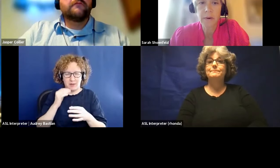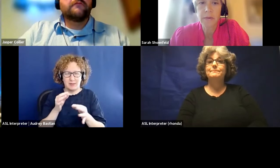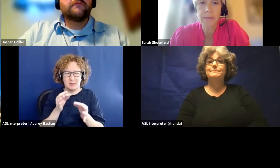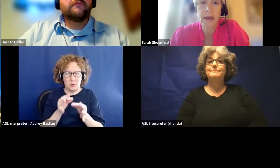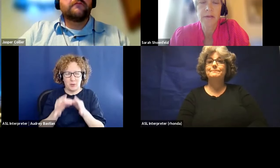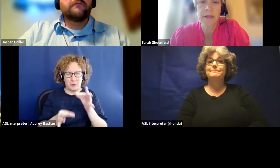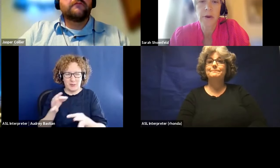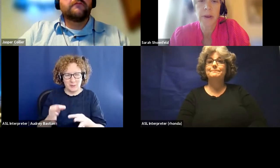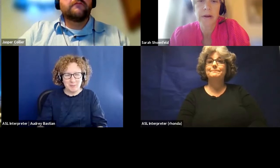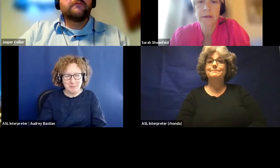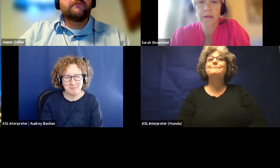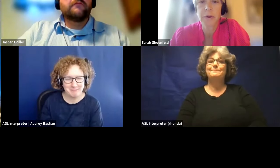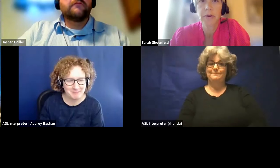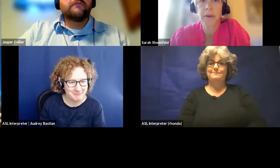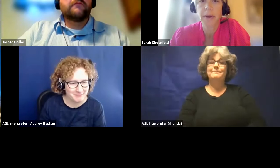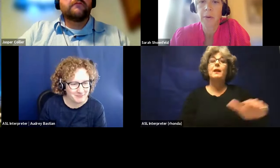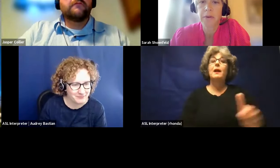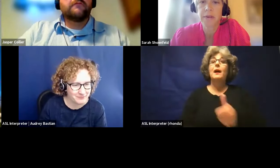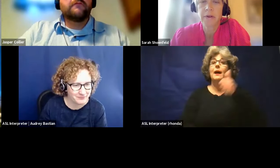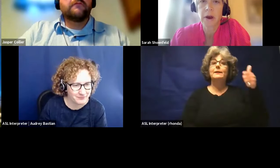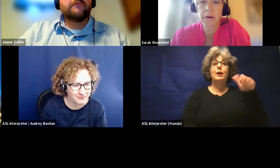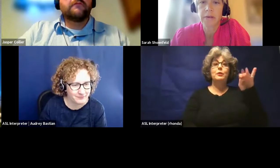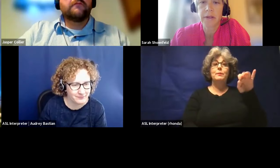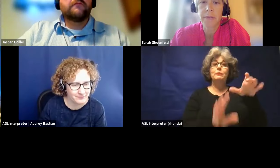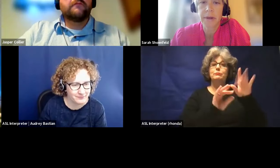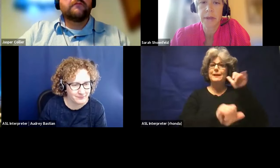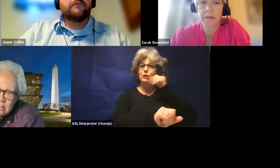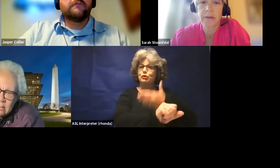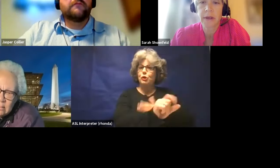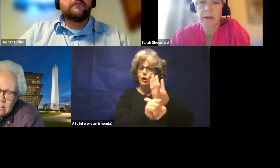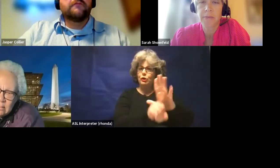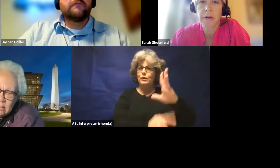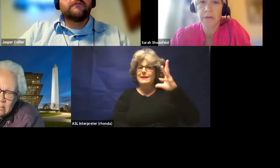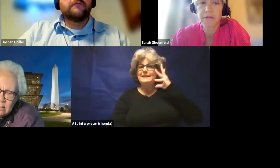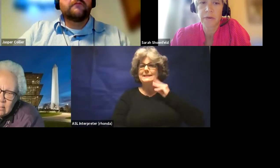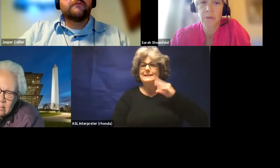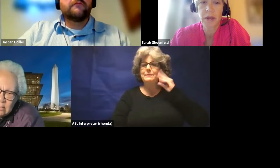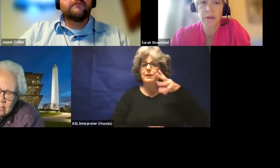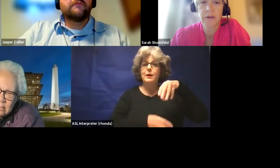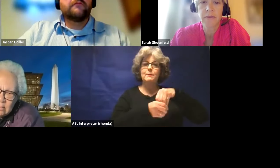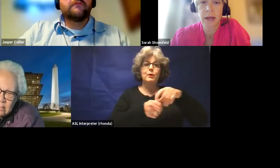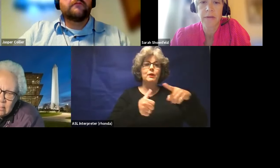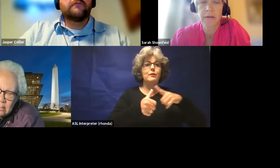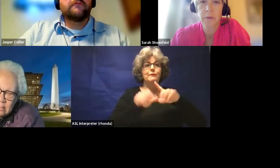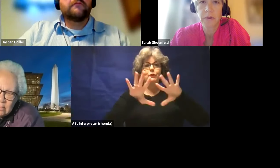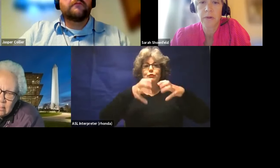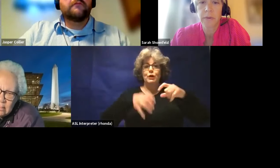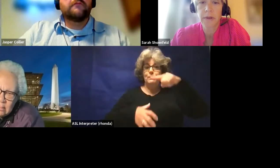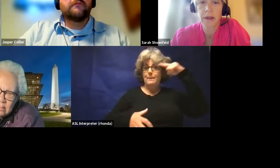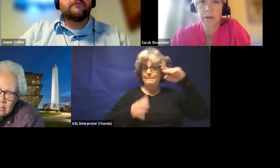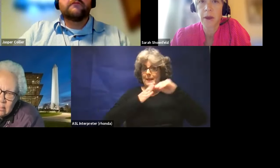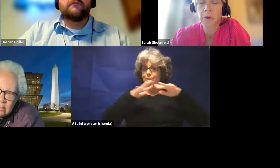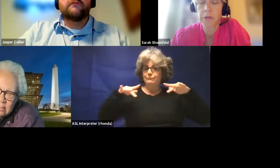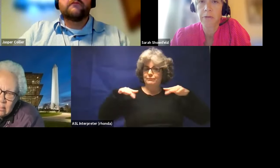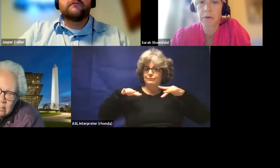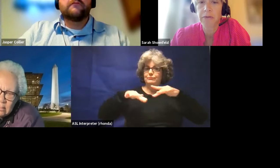Right. So something else that Joe Harrison spoke to me about was his daughter's experience as part of the first wave of Black students to